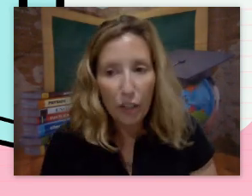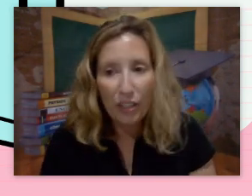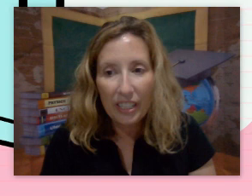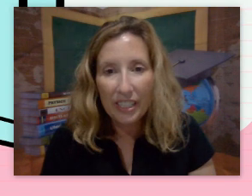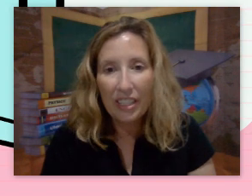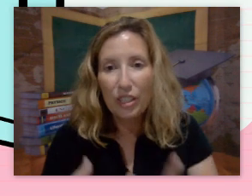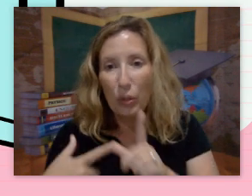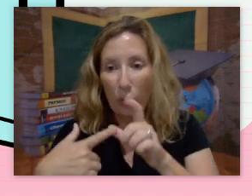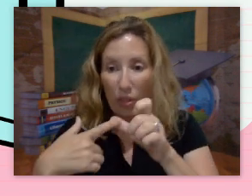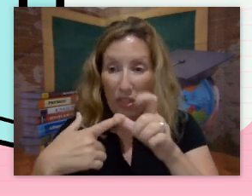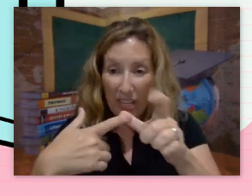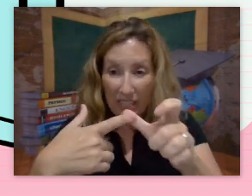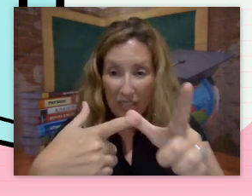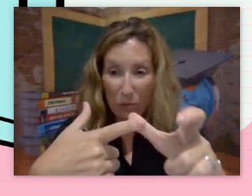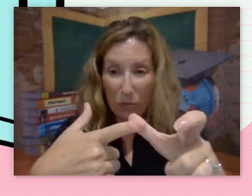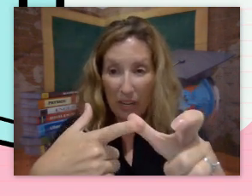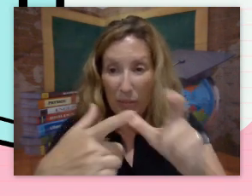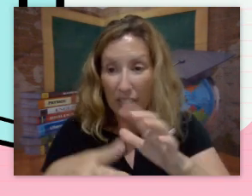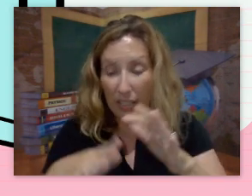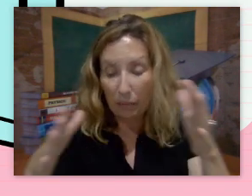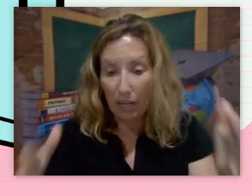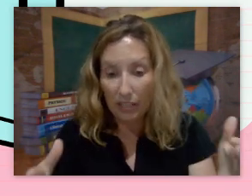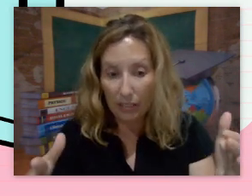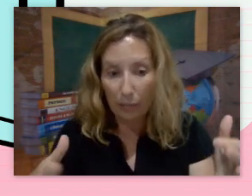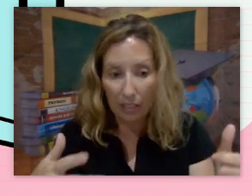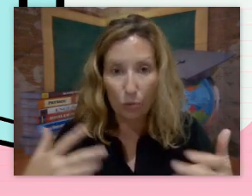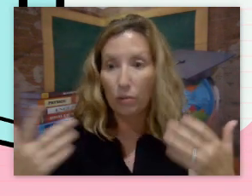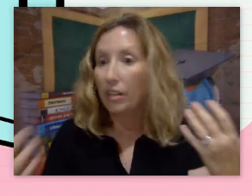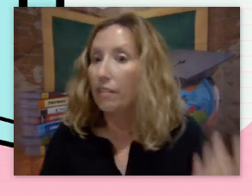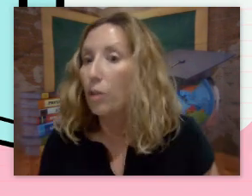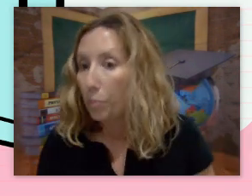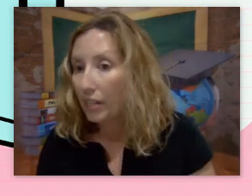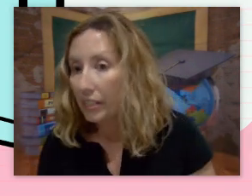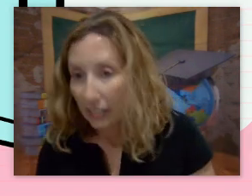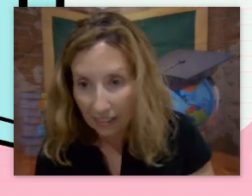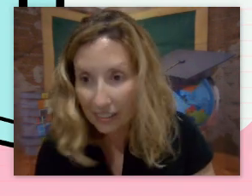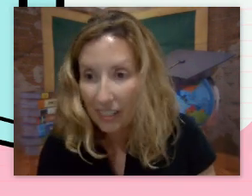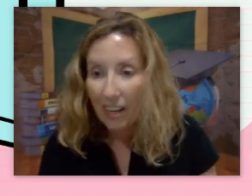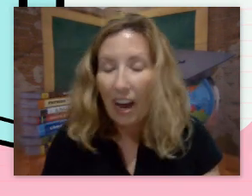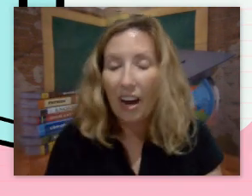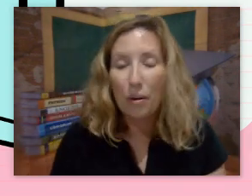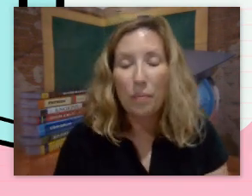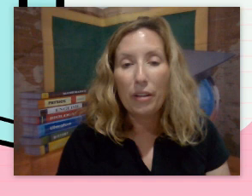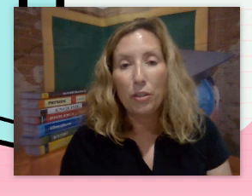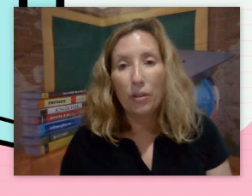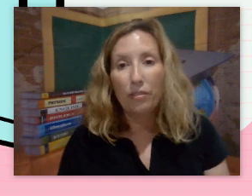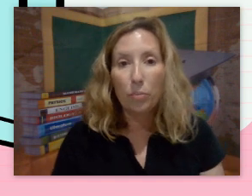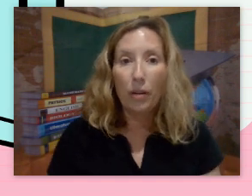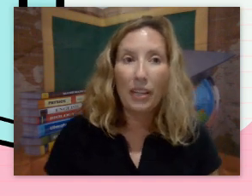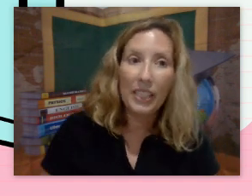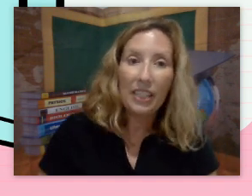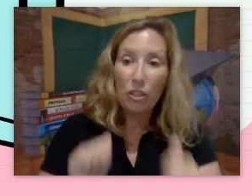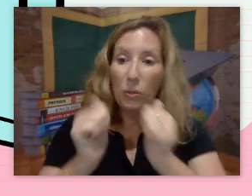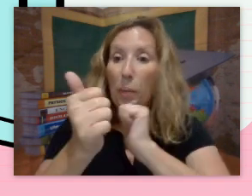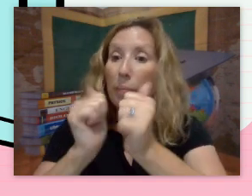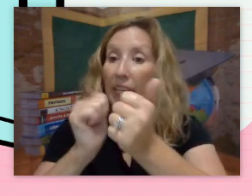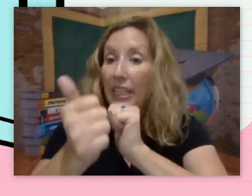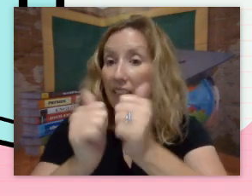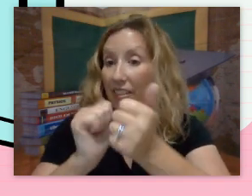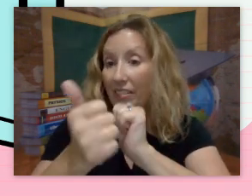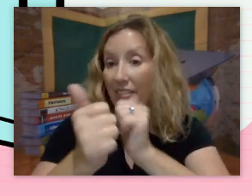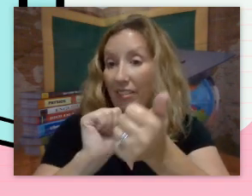conceptually accurate. So this would not be the same concept as running for president. If you run for president,